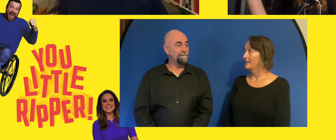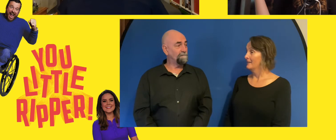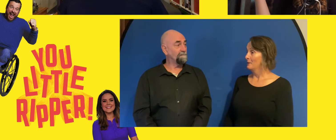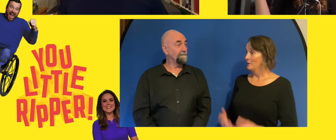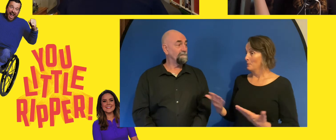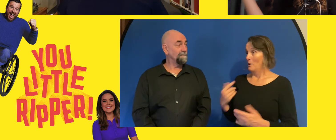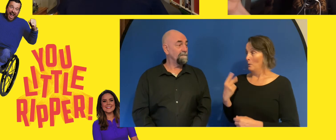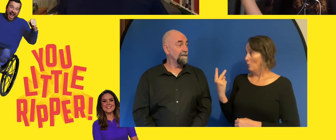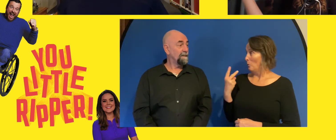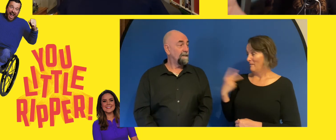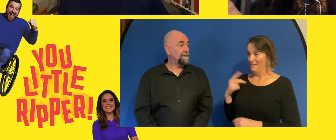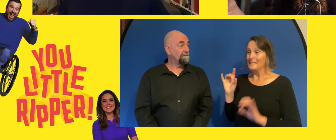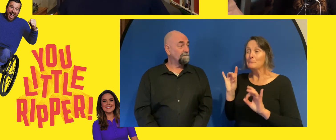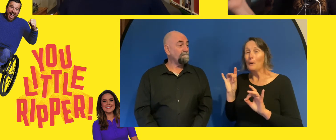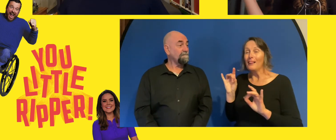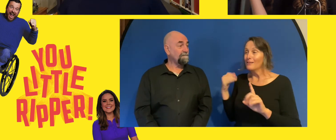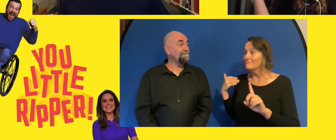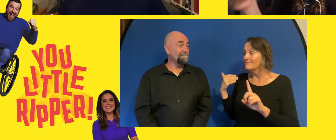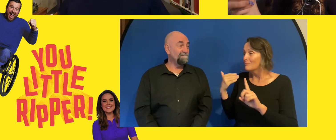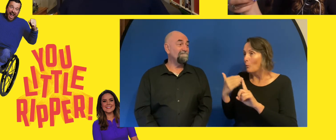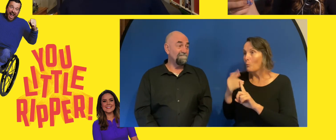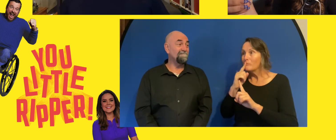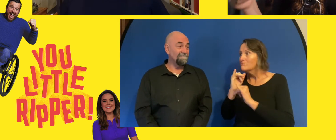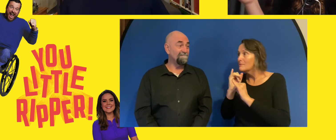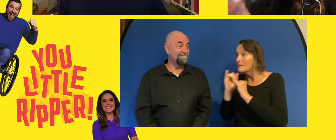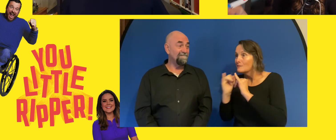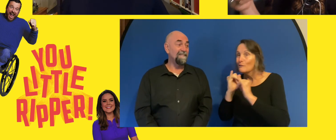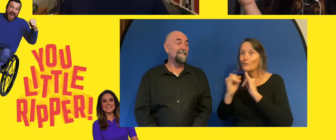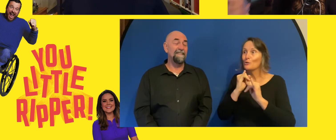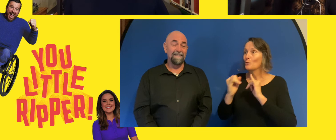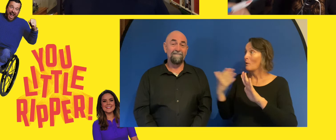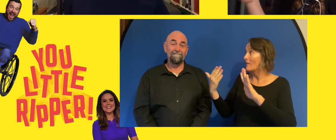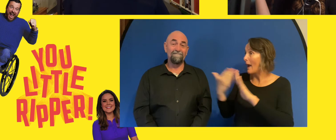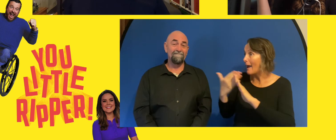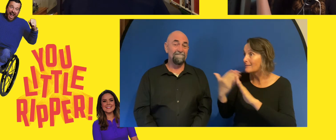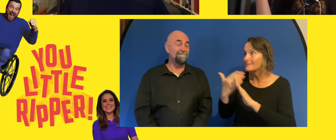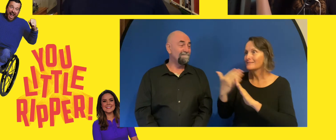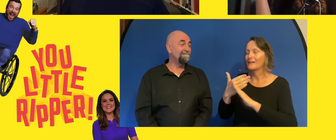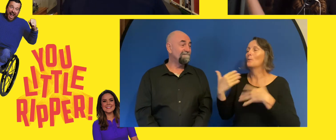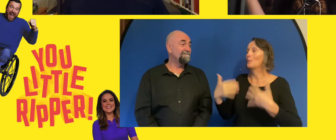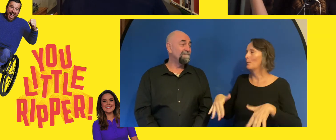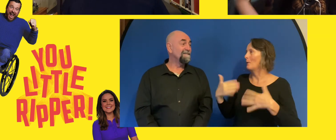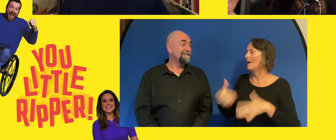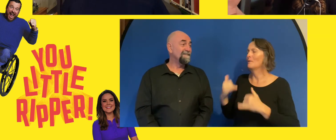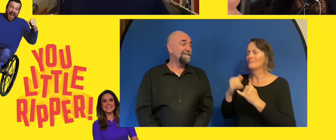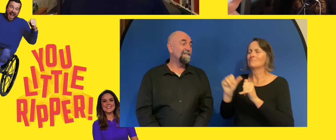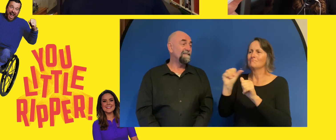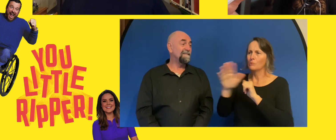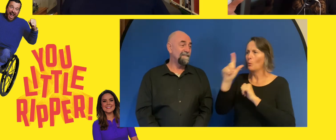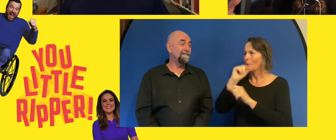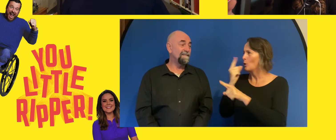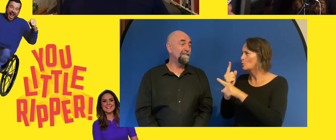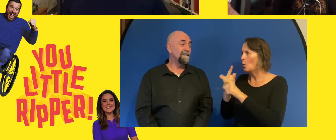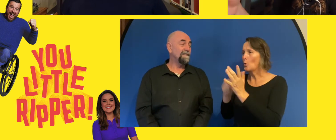We have been so spoiled with our access that we have got this games, and it's been so brilliant